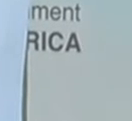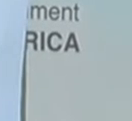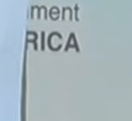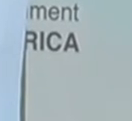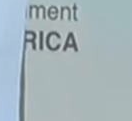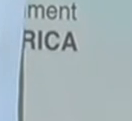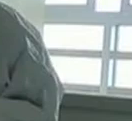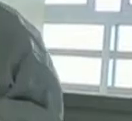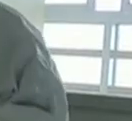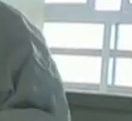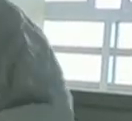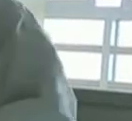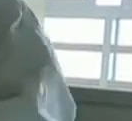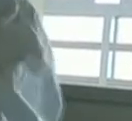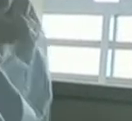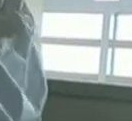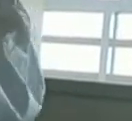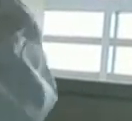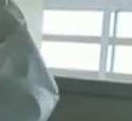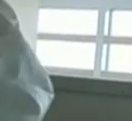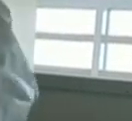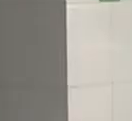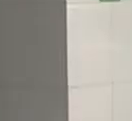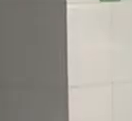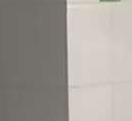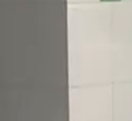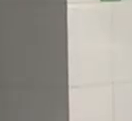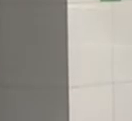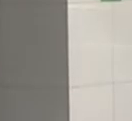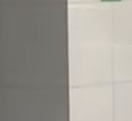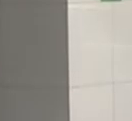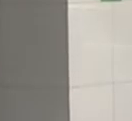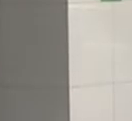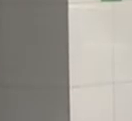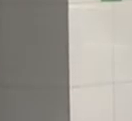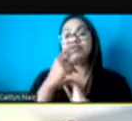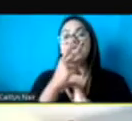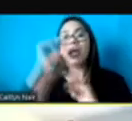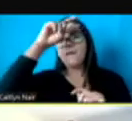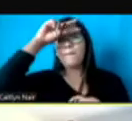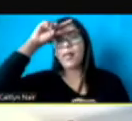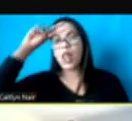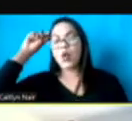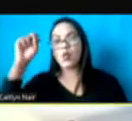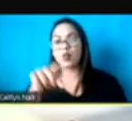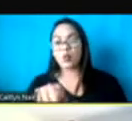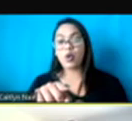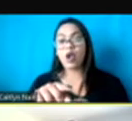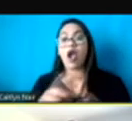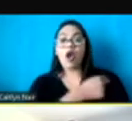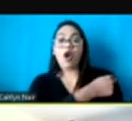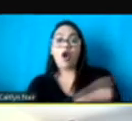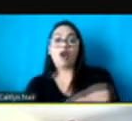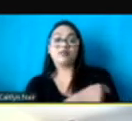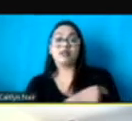kuzo zonke izifundazwe, kodwa sisalinde ulwazi ngokutheleleka kwabantu asebekhulile nezingane. The hospitalizations in orange